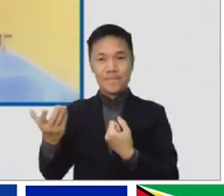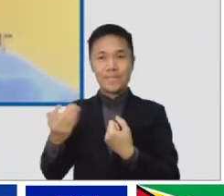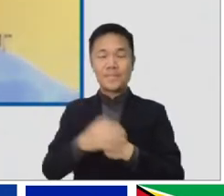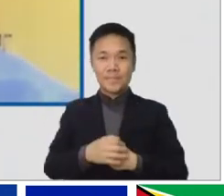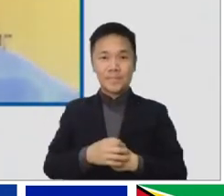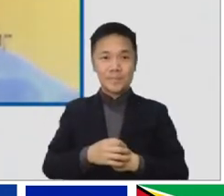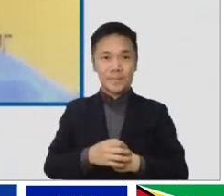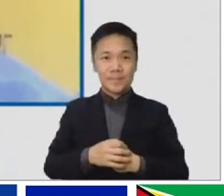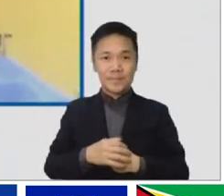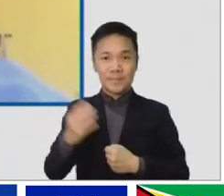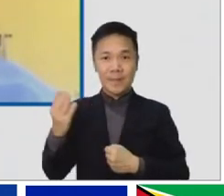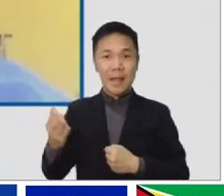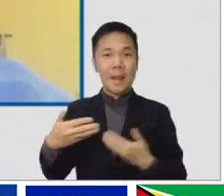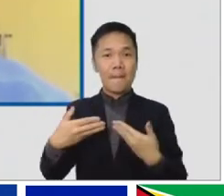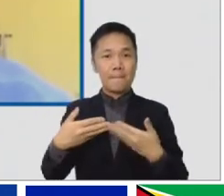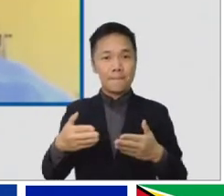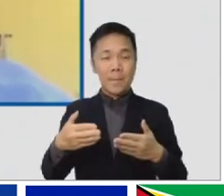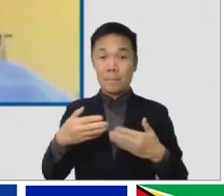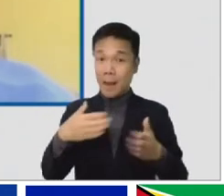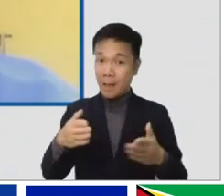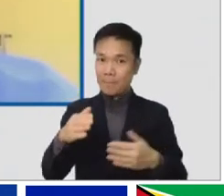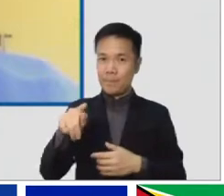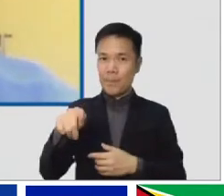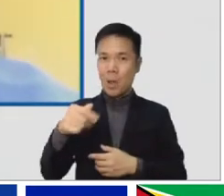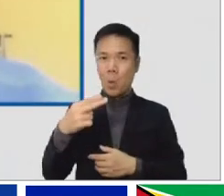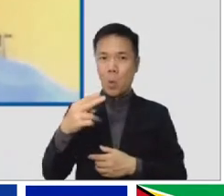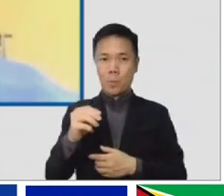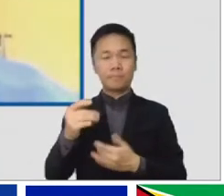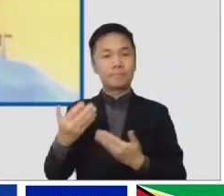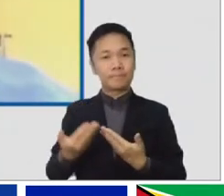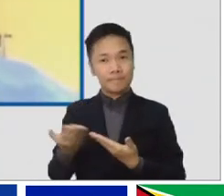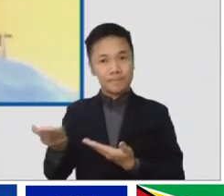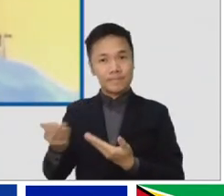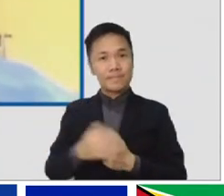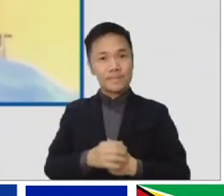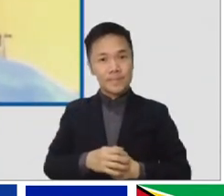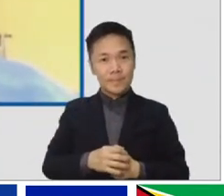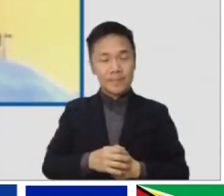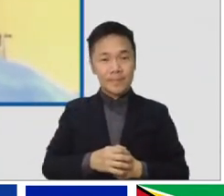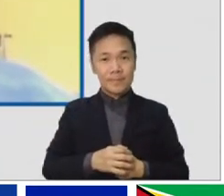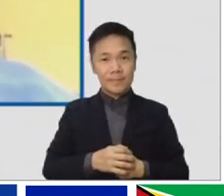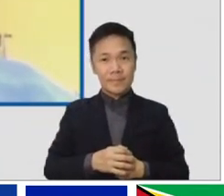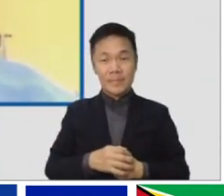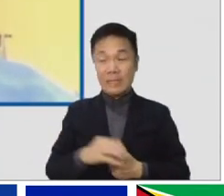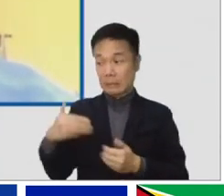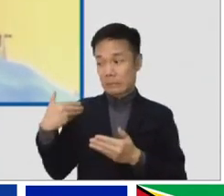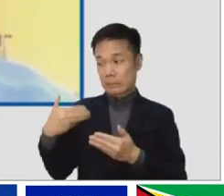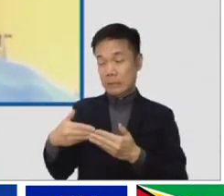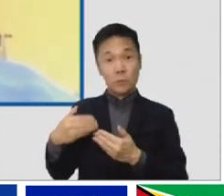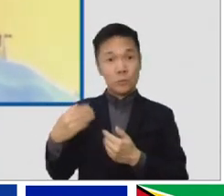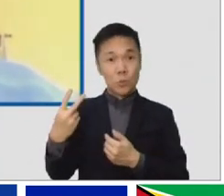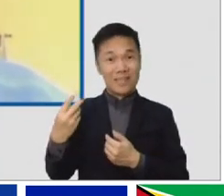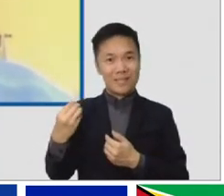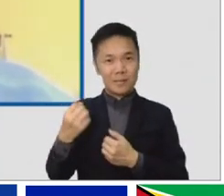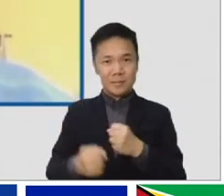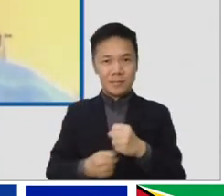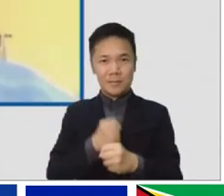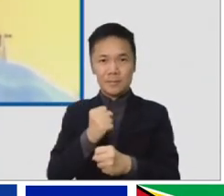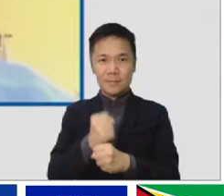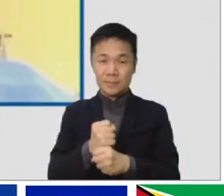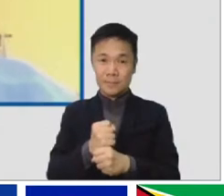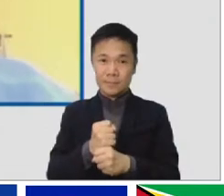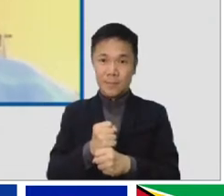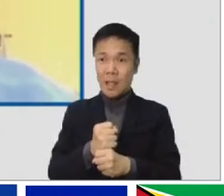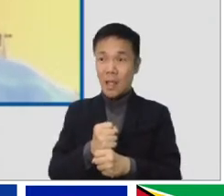American Health Organization, where he has been working for the last 20 years, and I have known him for the last 30 some